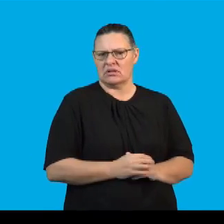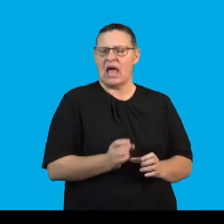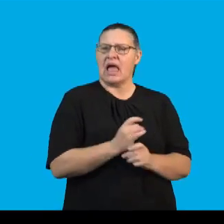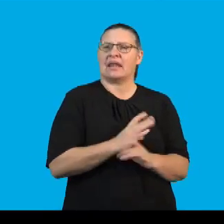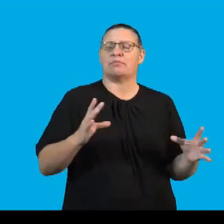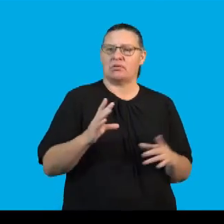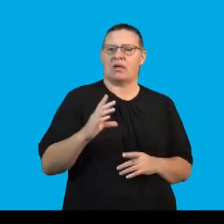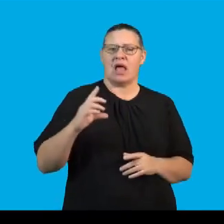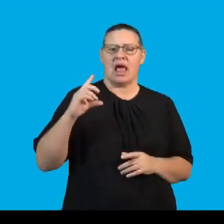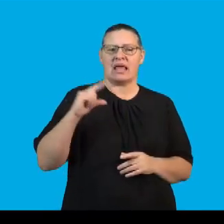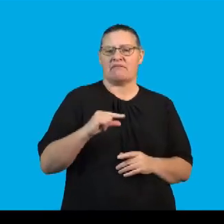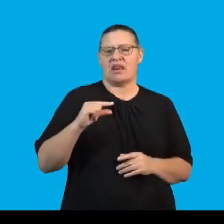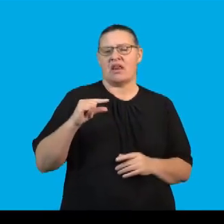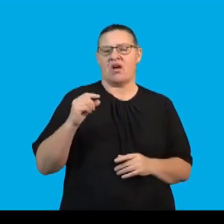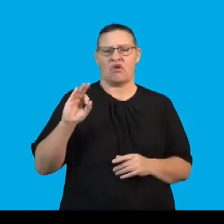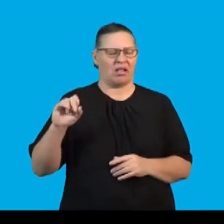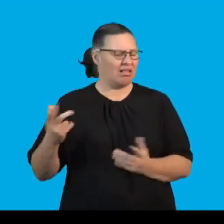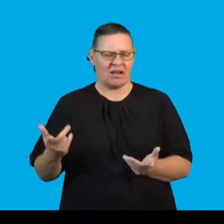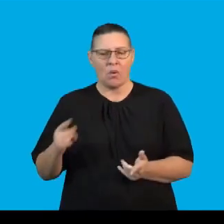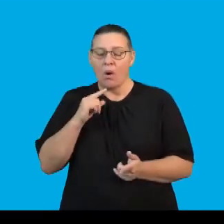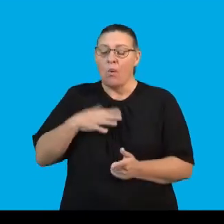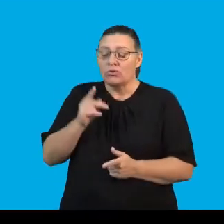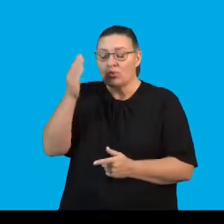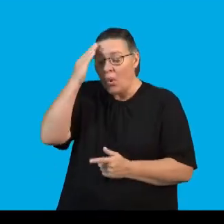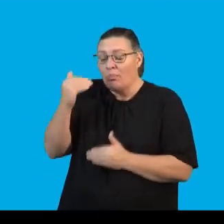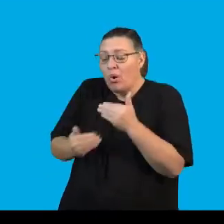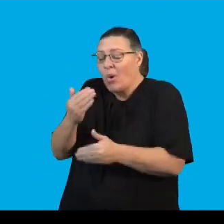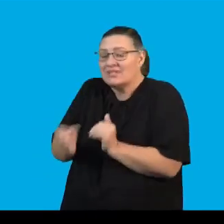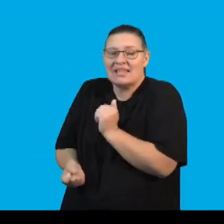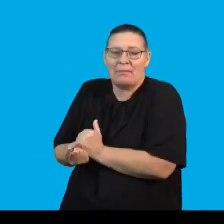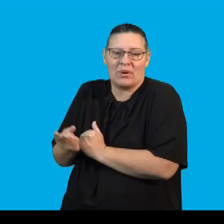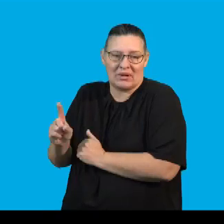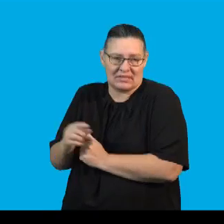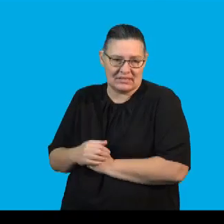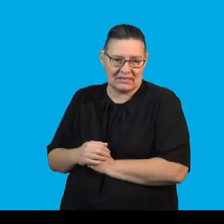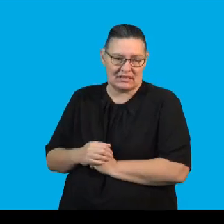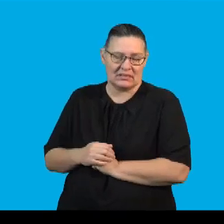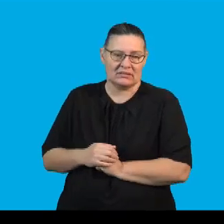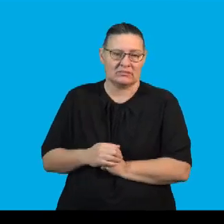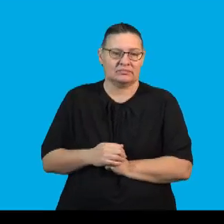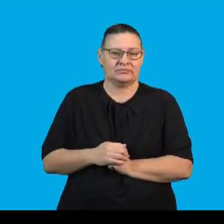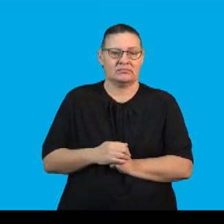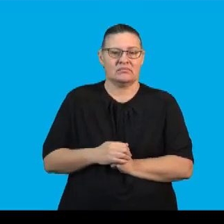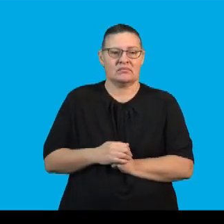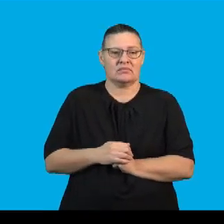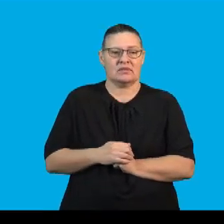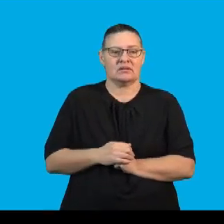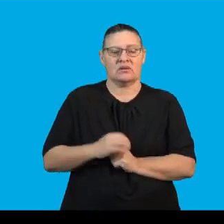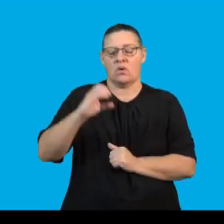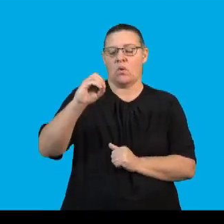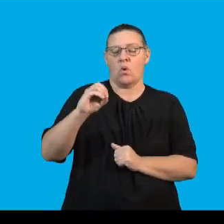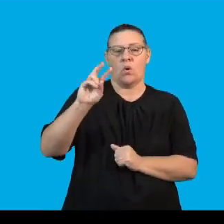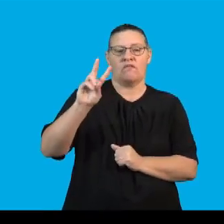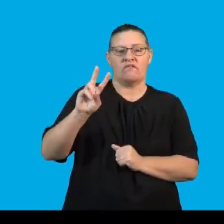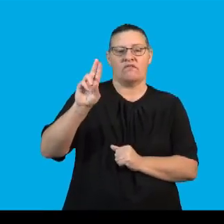ruptured Graafian follicle, because the question is on the process itself that is taking place. And let's see, the process